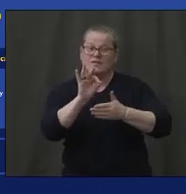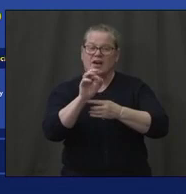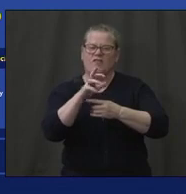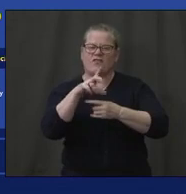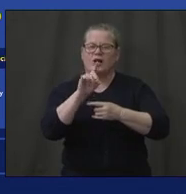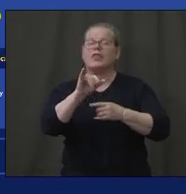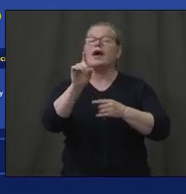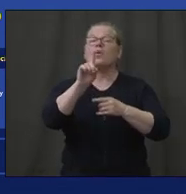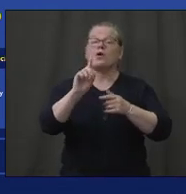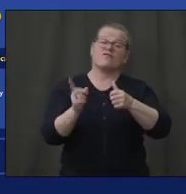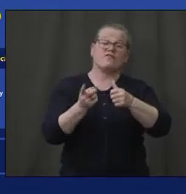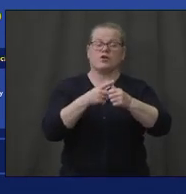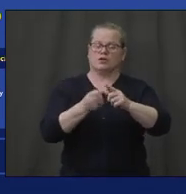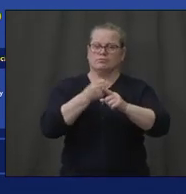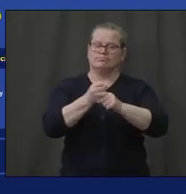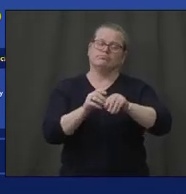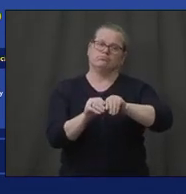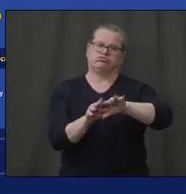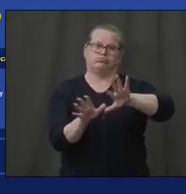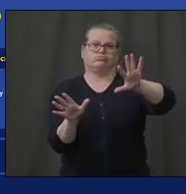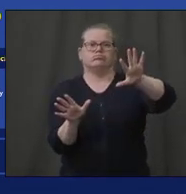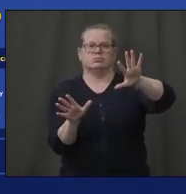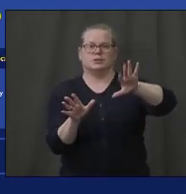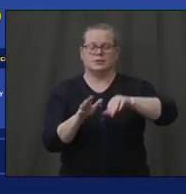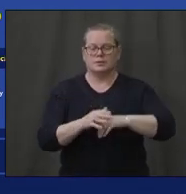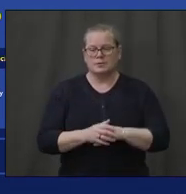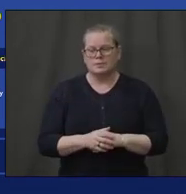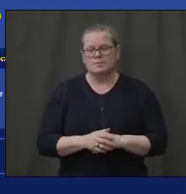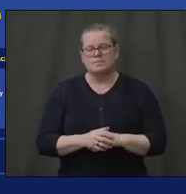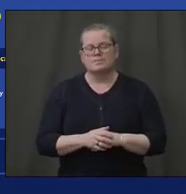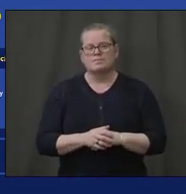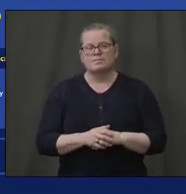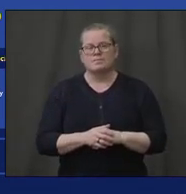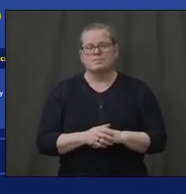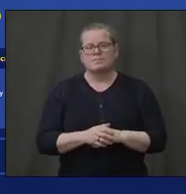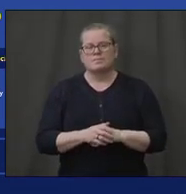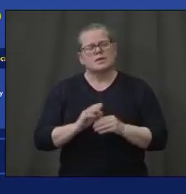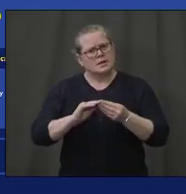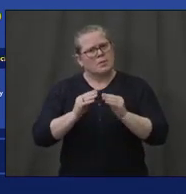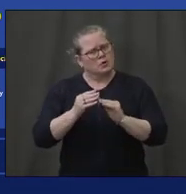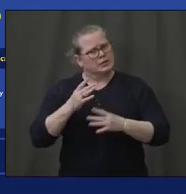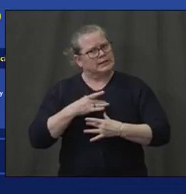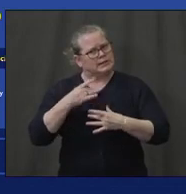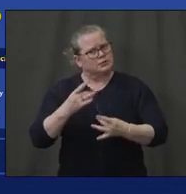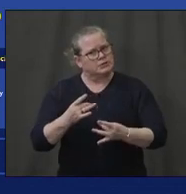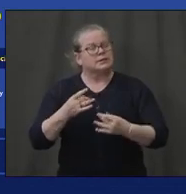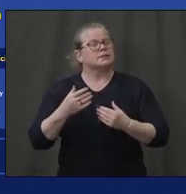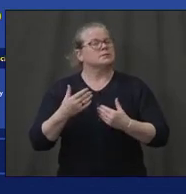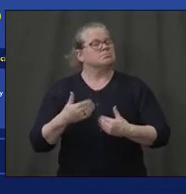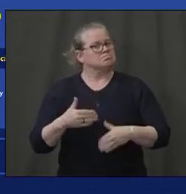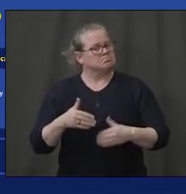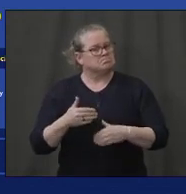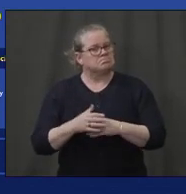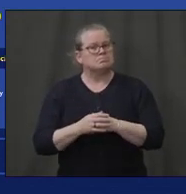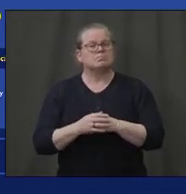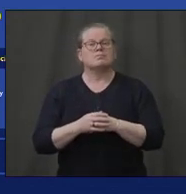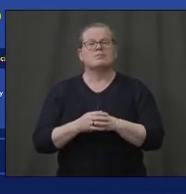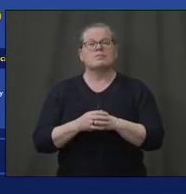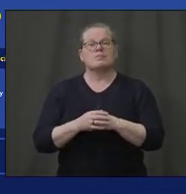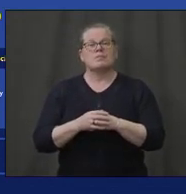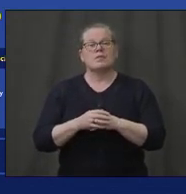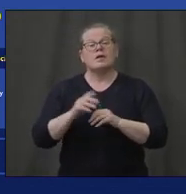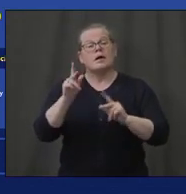I'll tell you, overall in the numbers, they're sort of interesting. We've had some positive indicators in terms of percentage